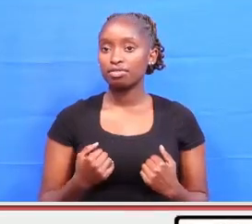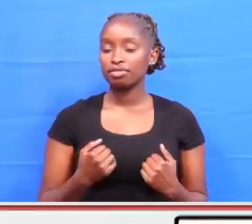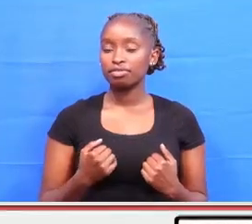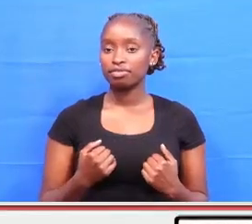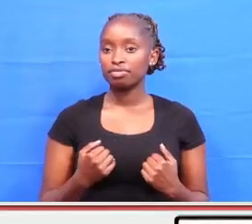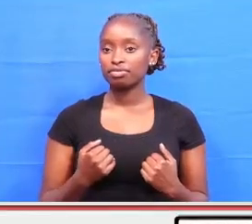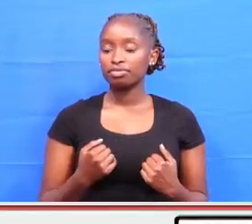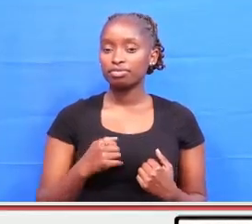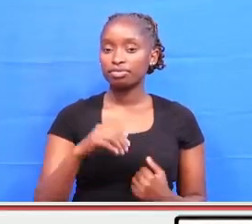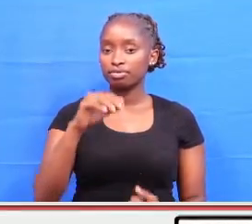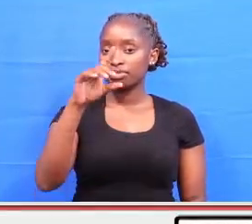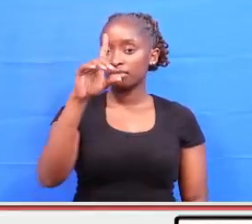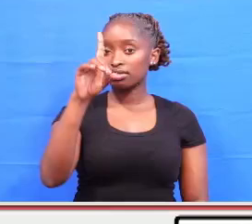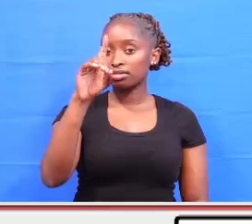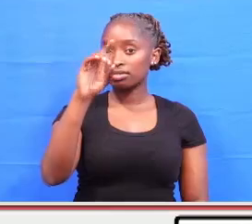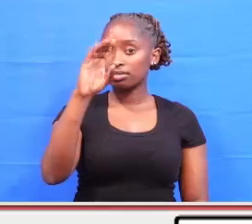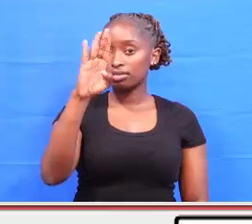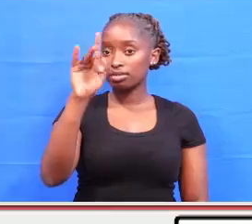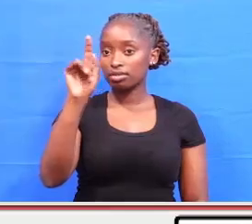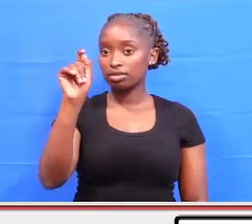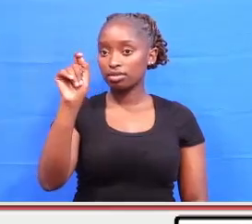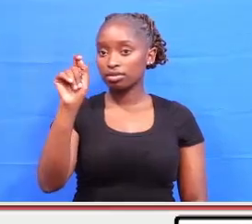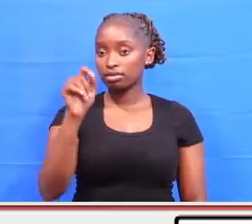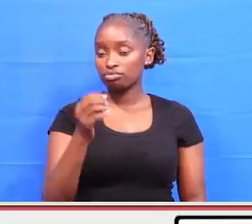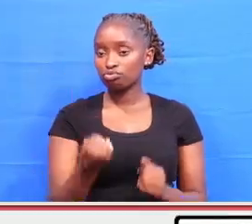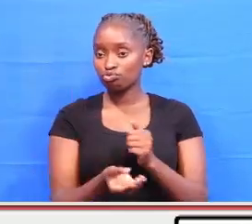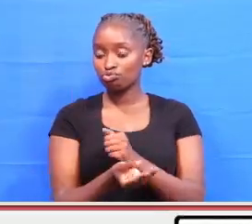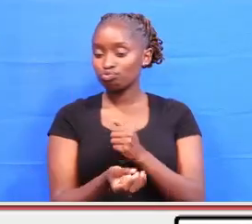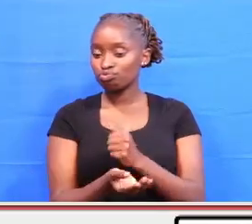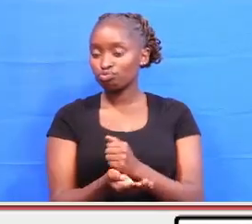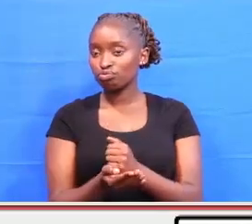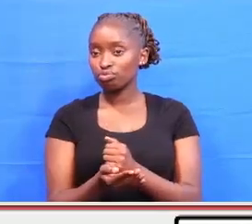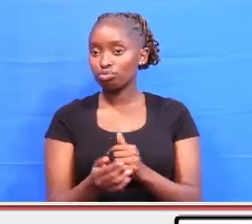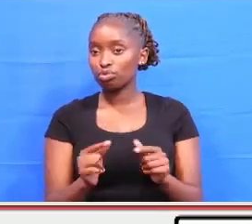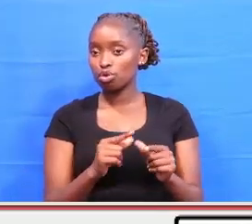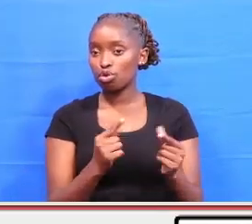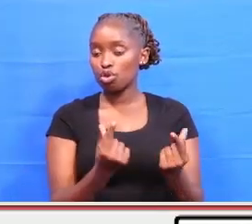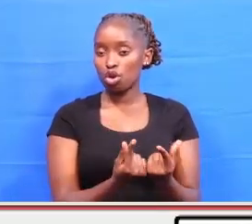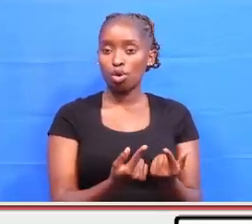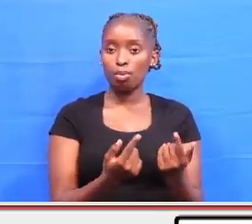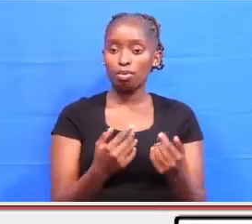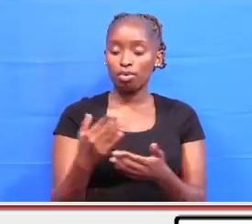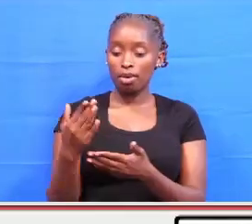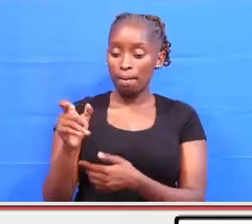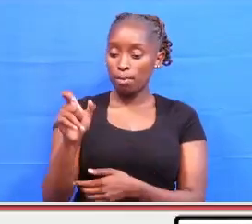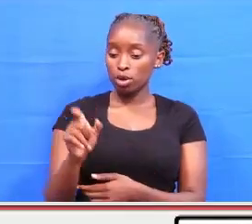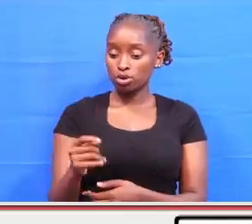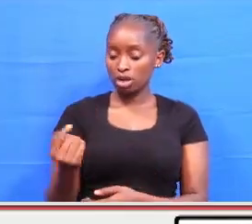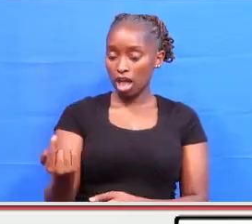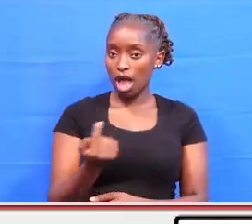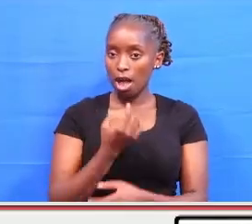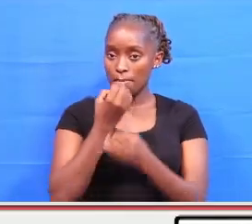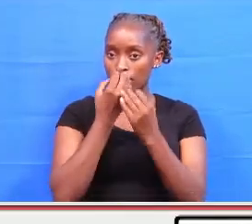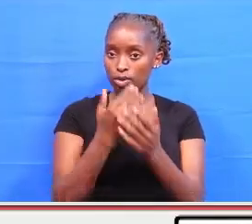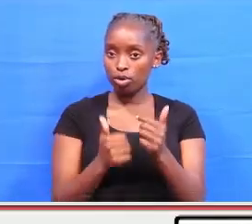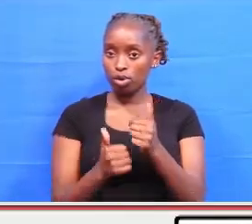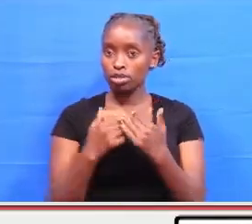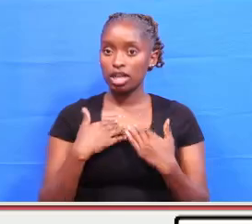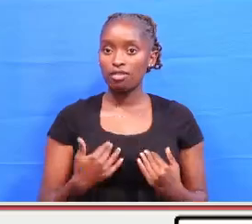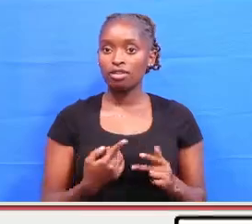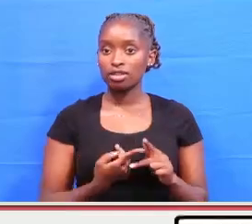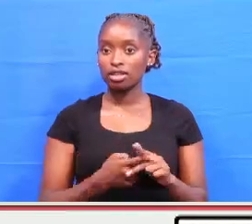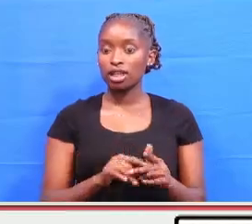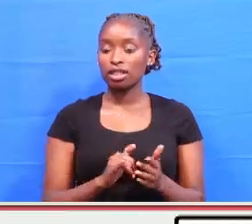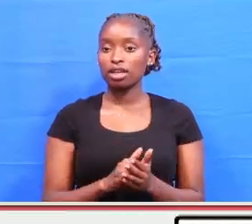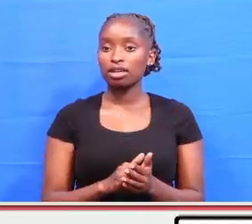who feel indebted. Somebody quickly came when we made some information available that we could start debt cancelling and we